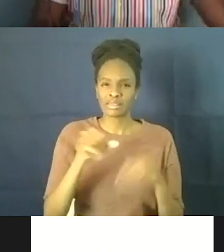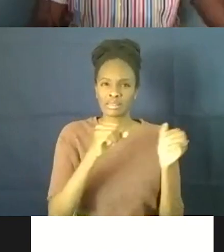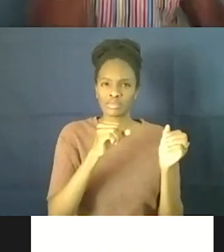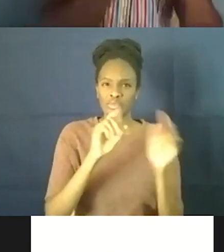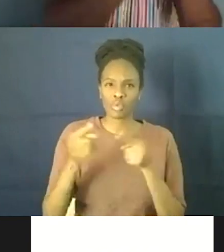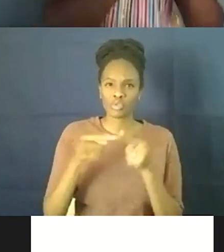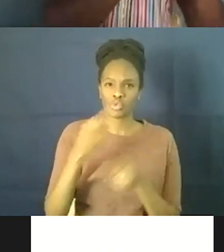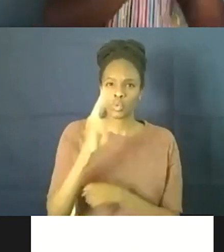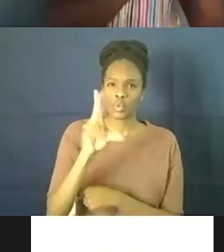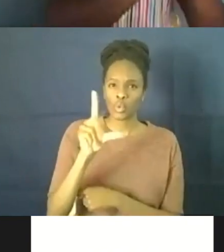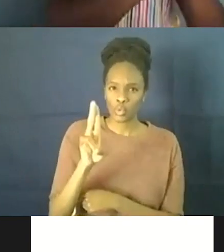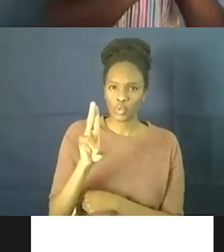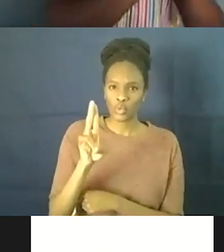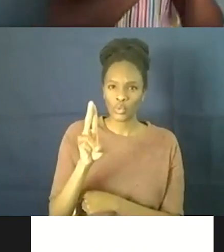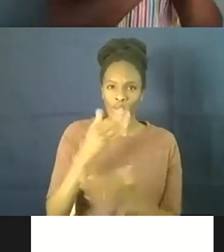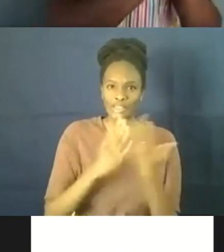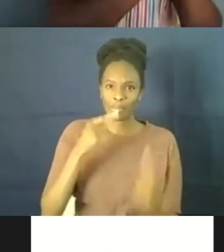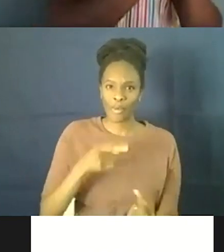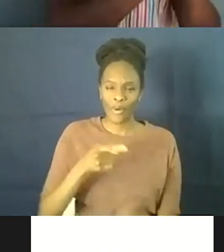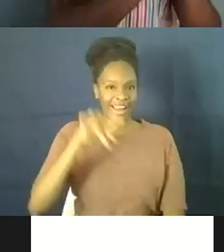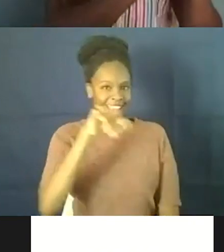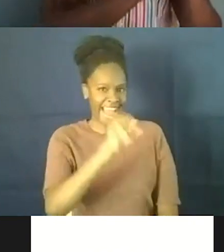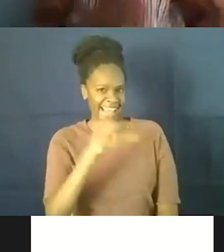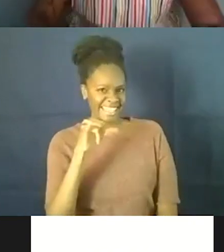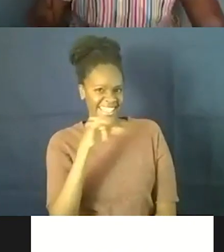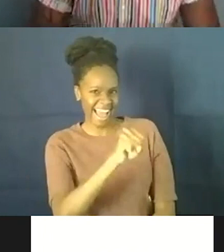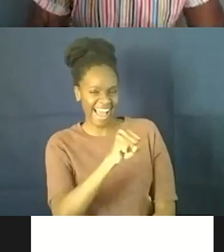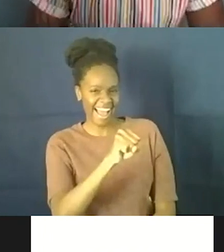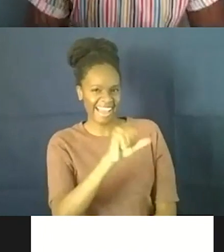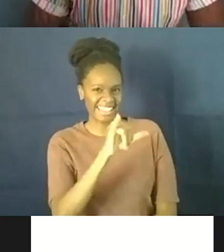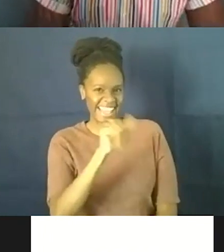Yes. So good. Yes, bad hair. Yes. But,